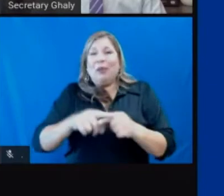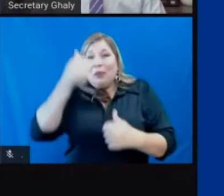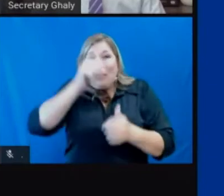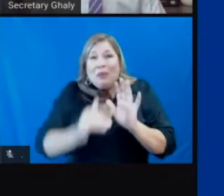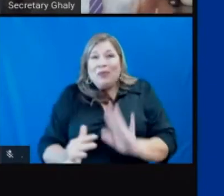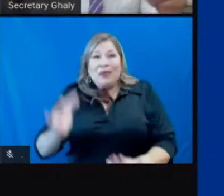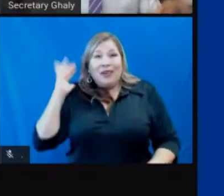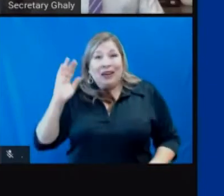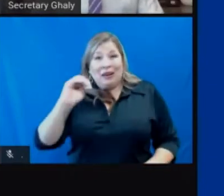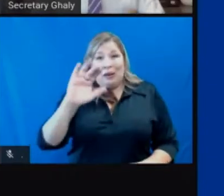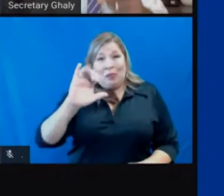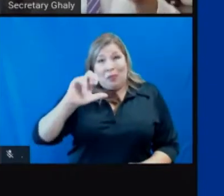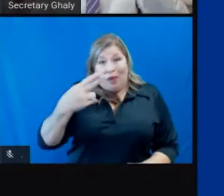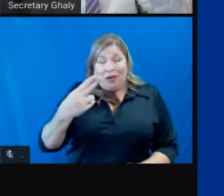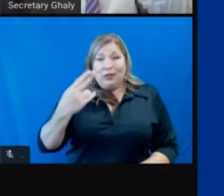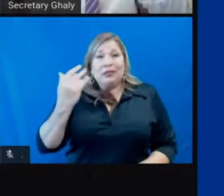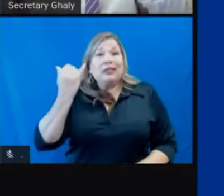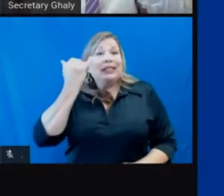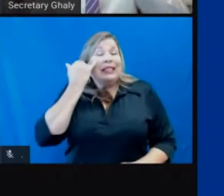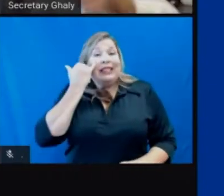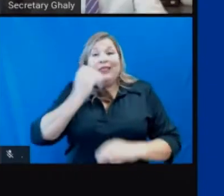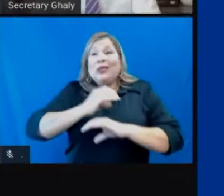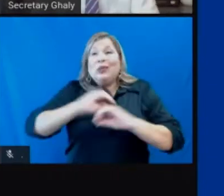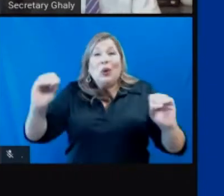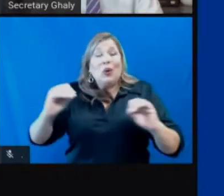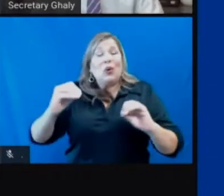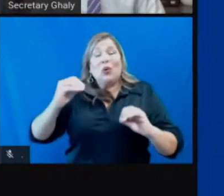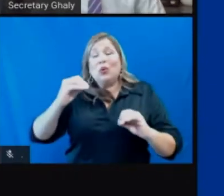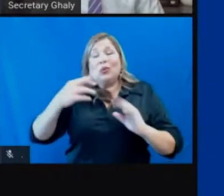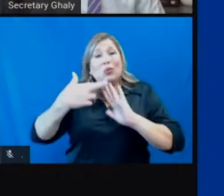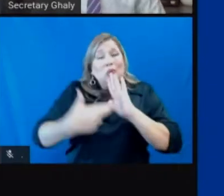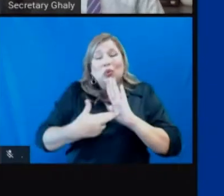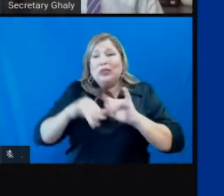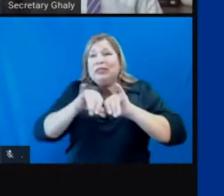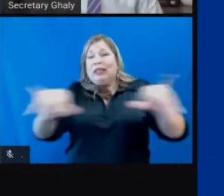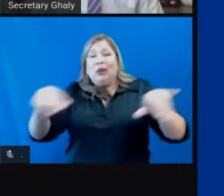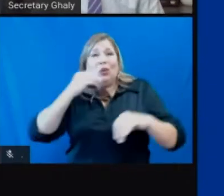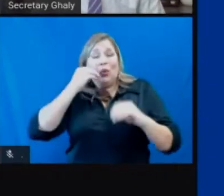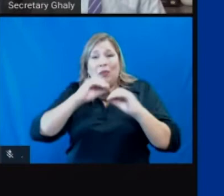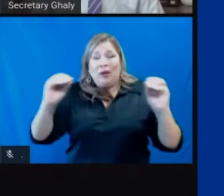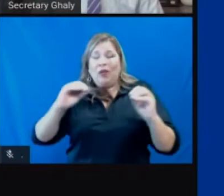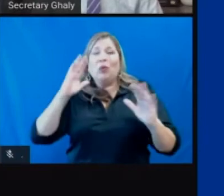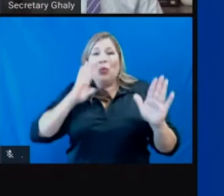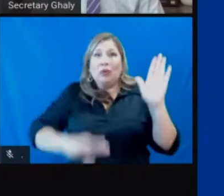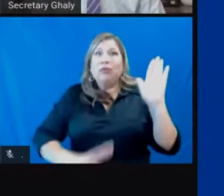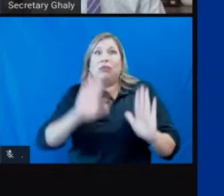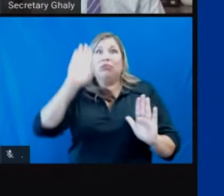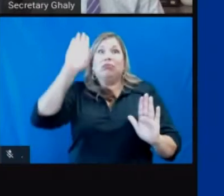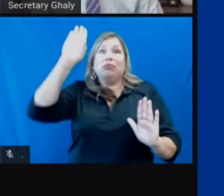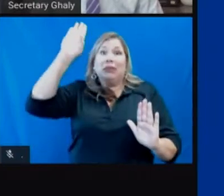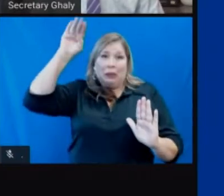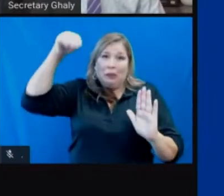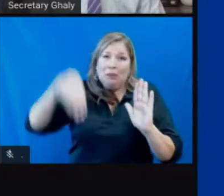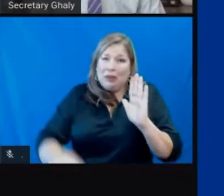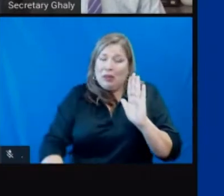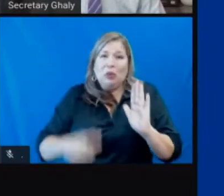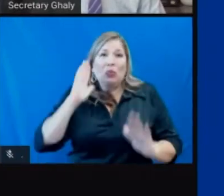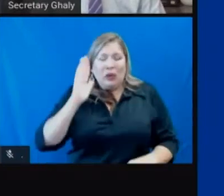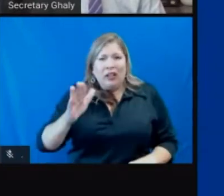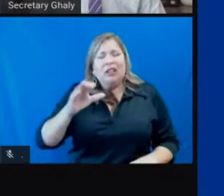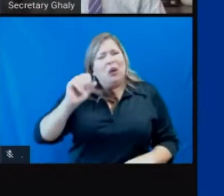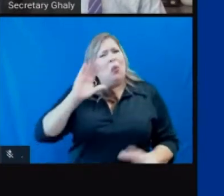without an intervention, we see these rapid rises. And yes, it comes down, but after a really important toll on